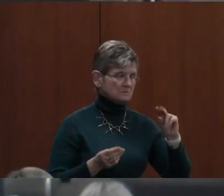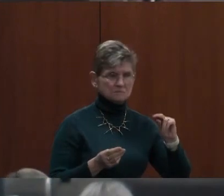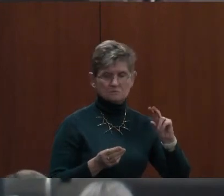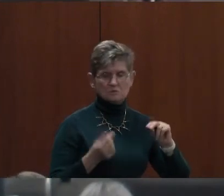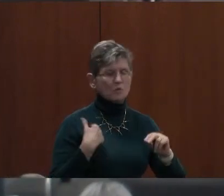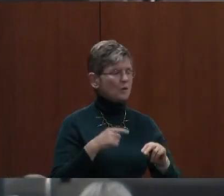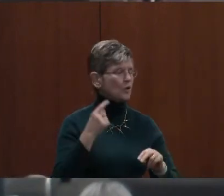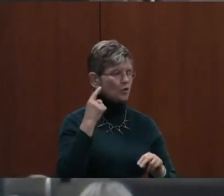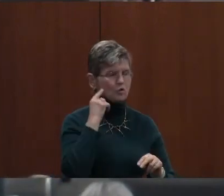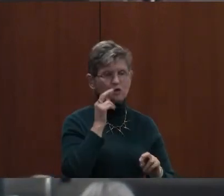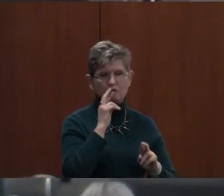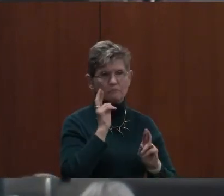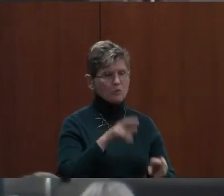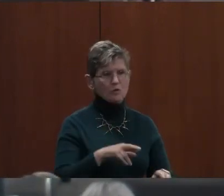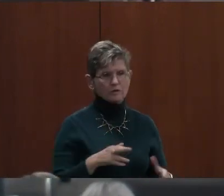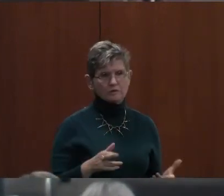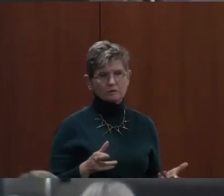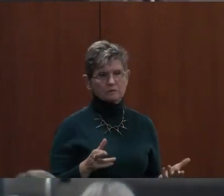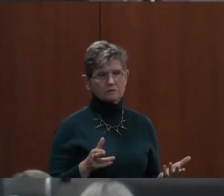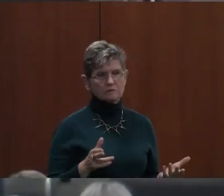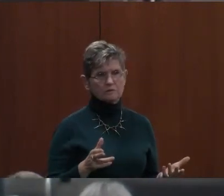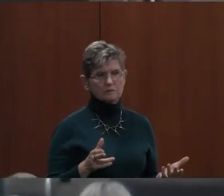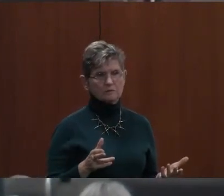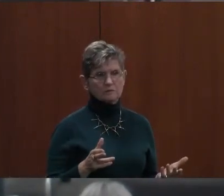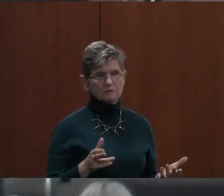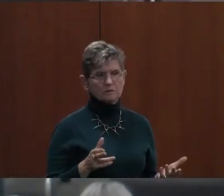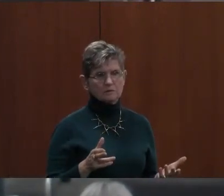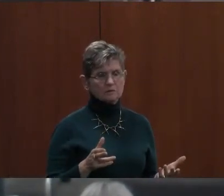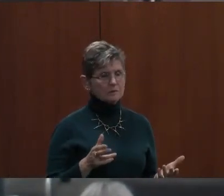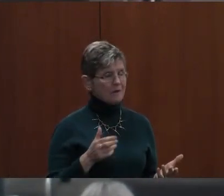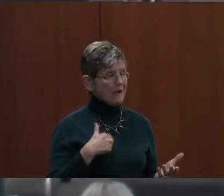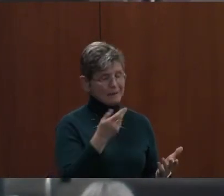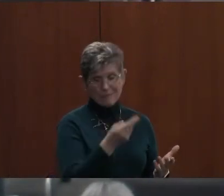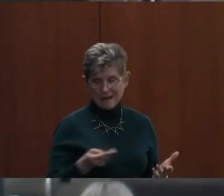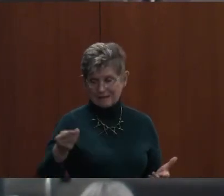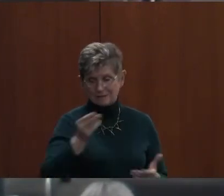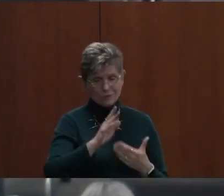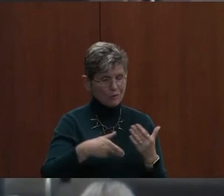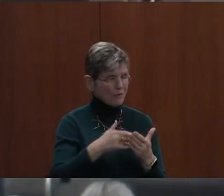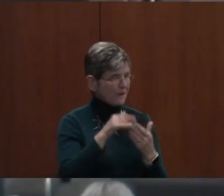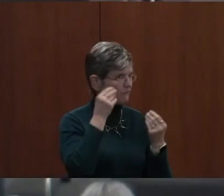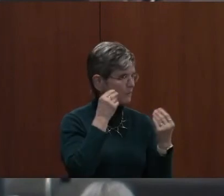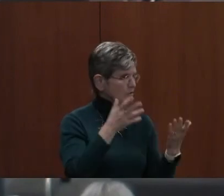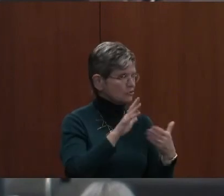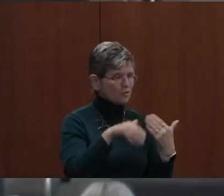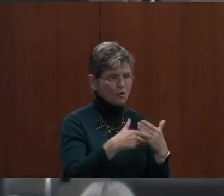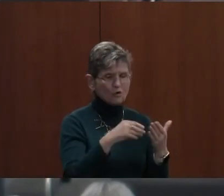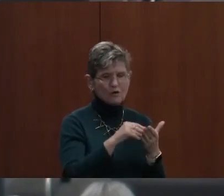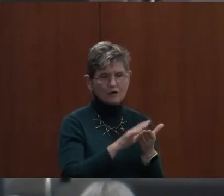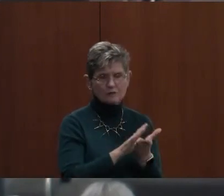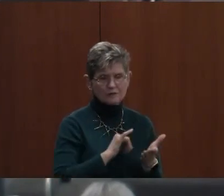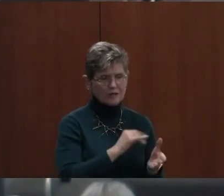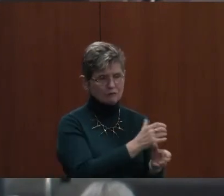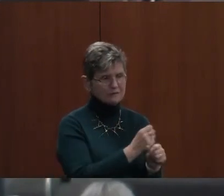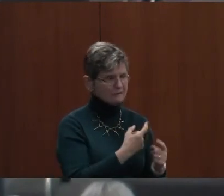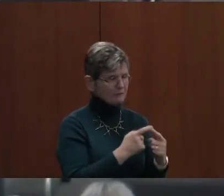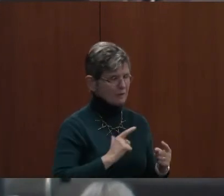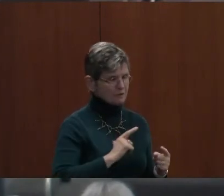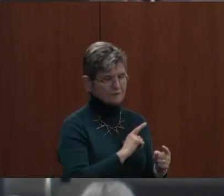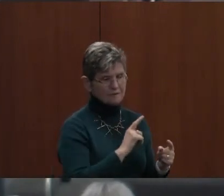the report. I passed on all the information, the documents that I received for the May Legislative Committee